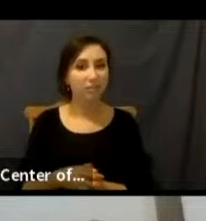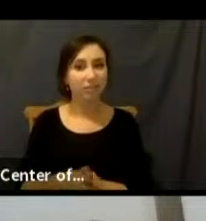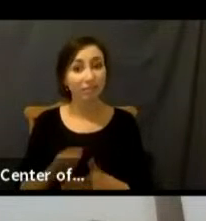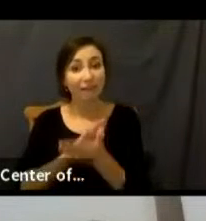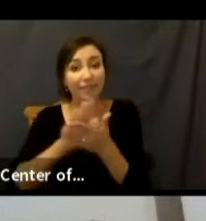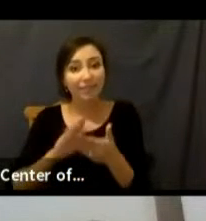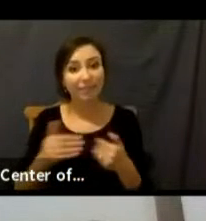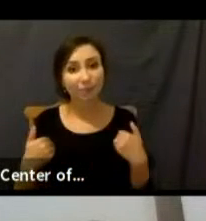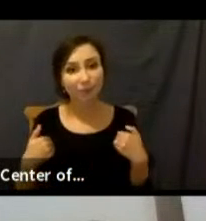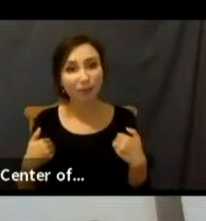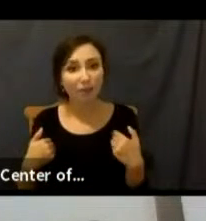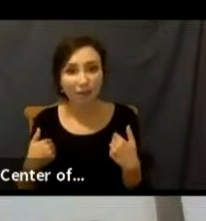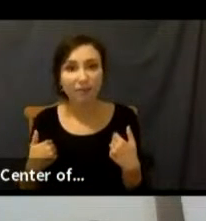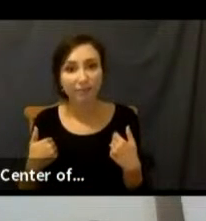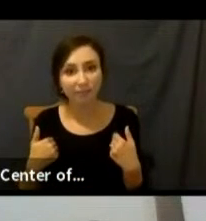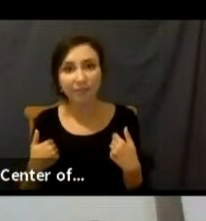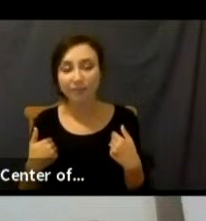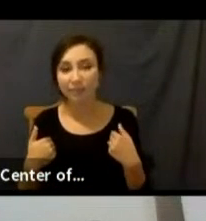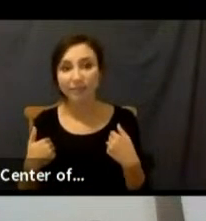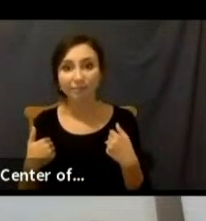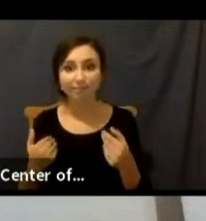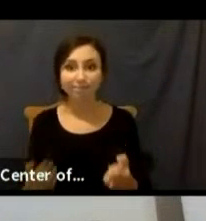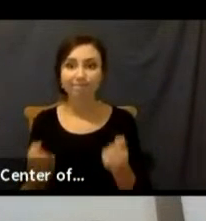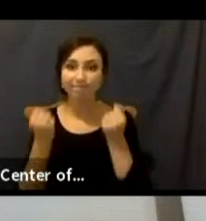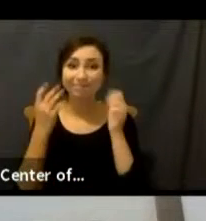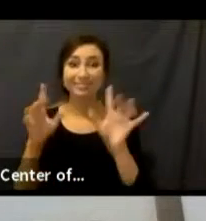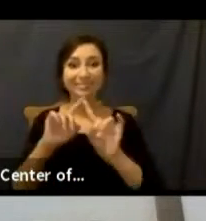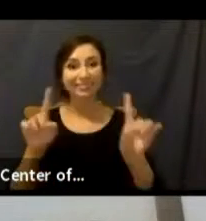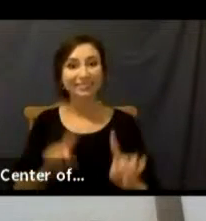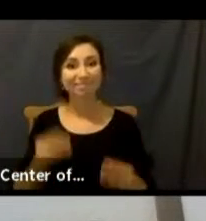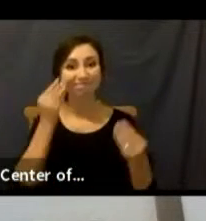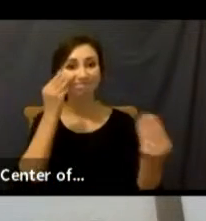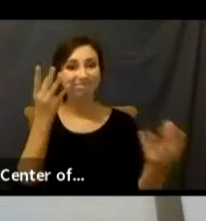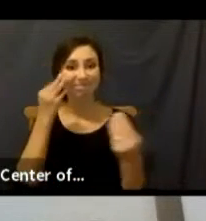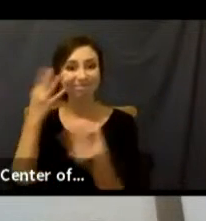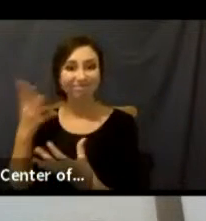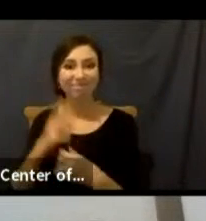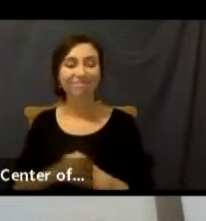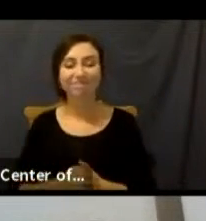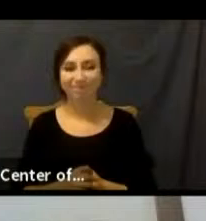have this plethora of input.